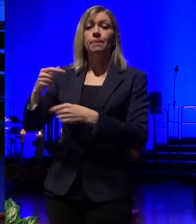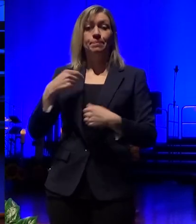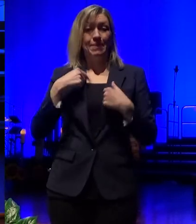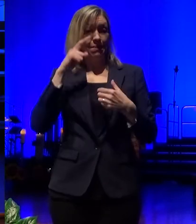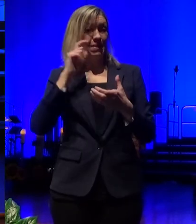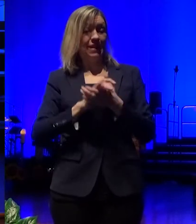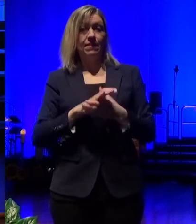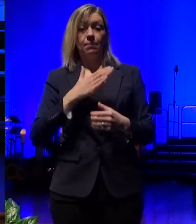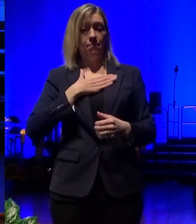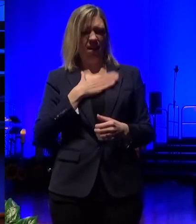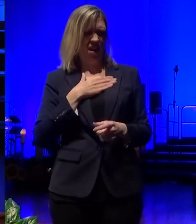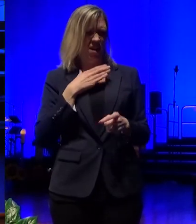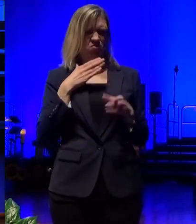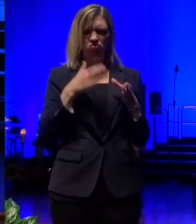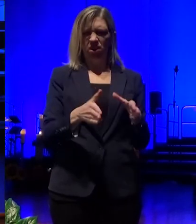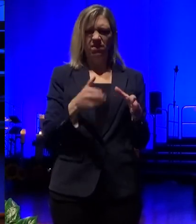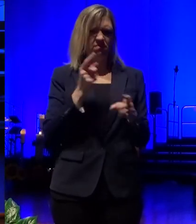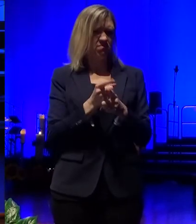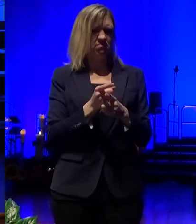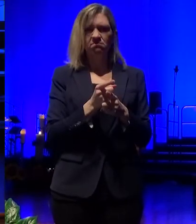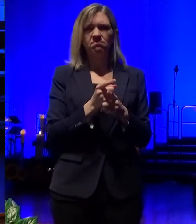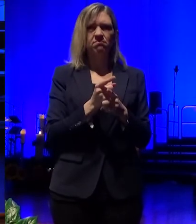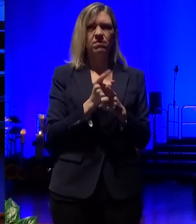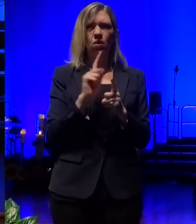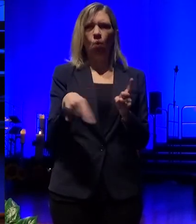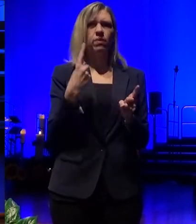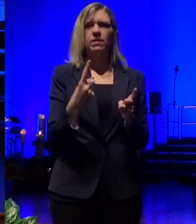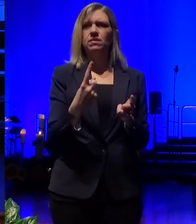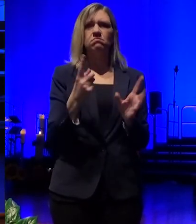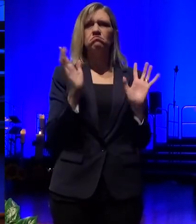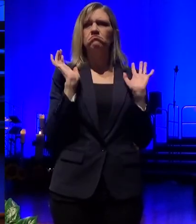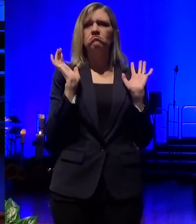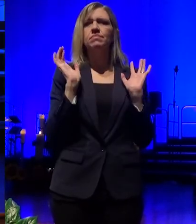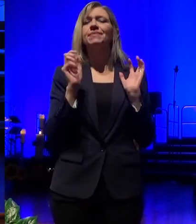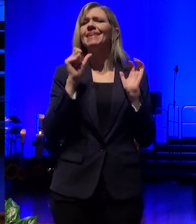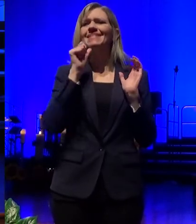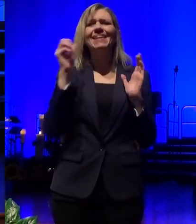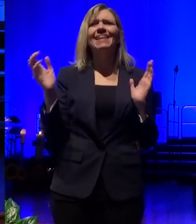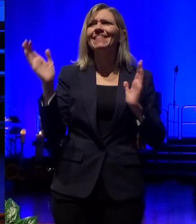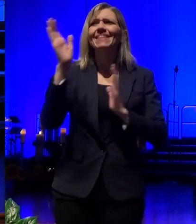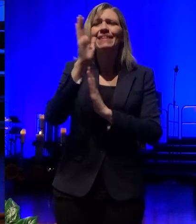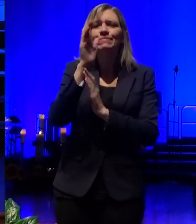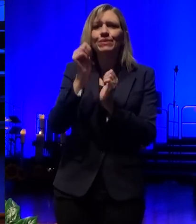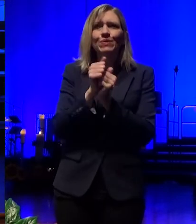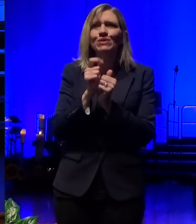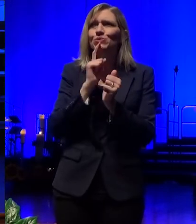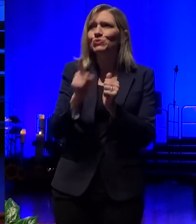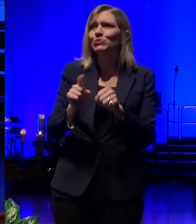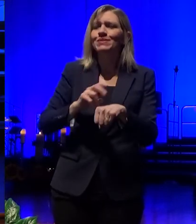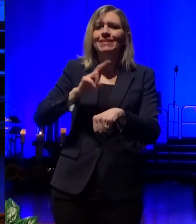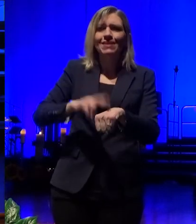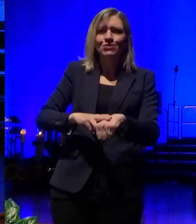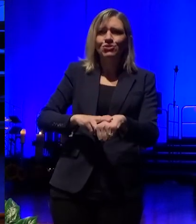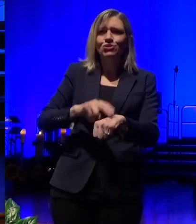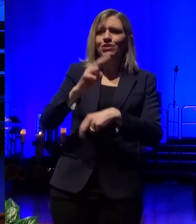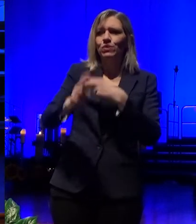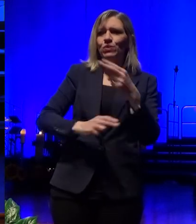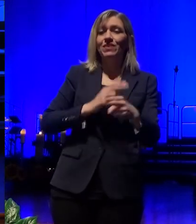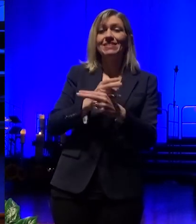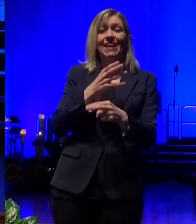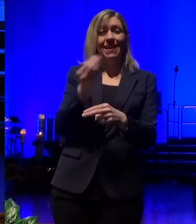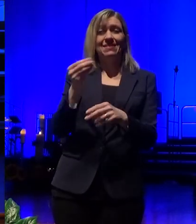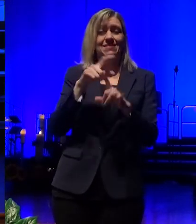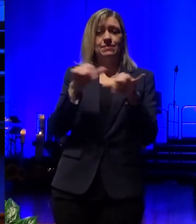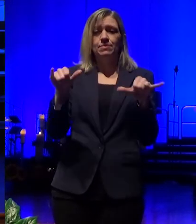only right way is not only not in alignment with the true nature of the universe, it shuts